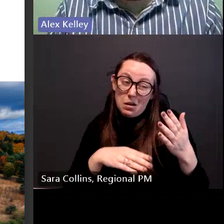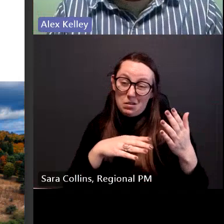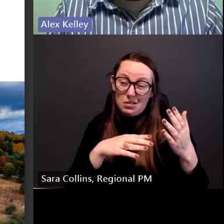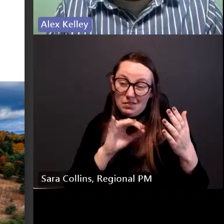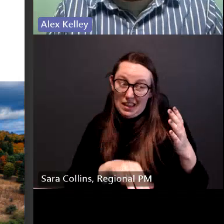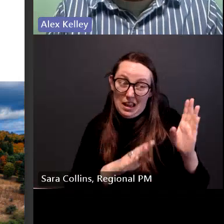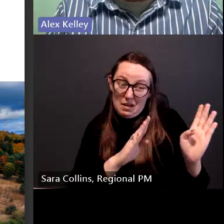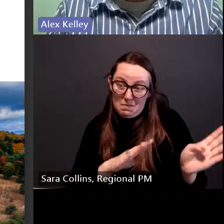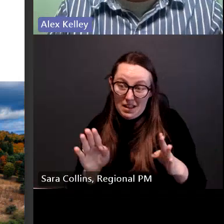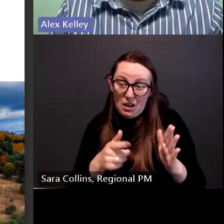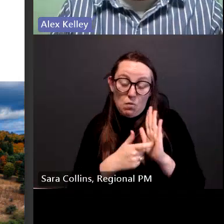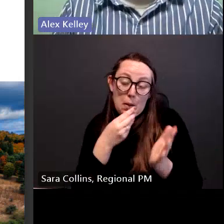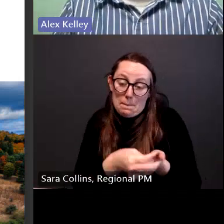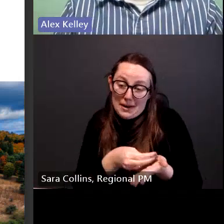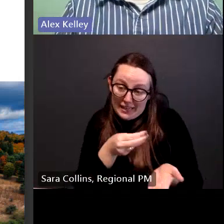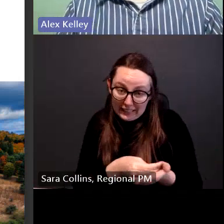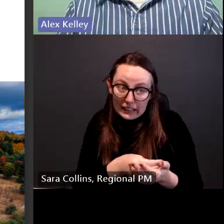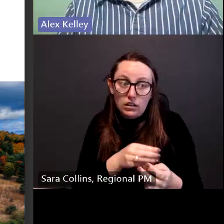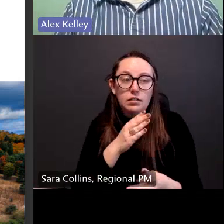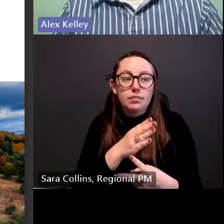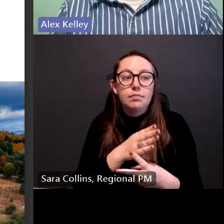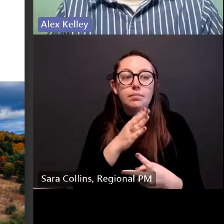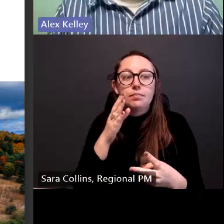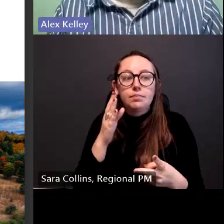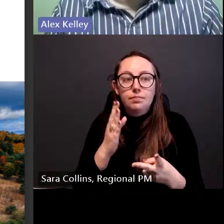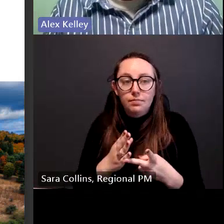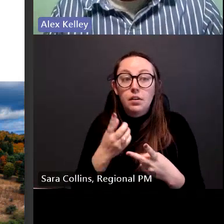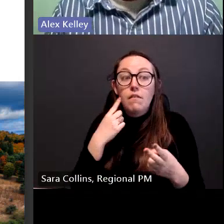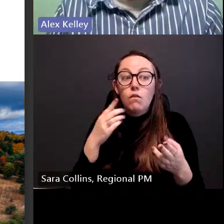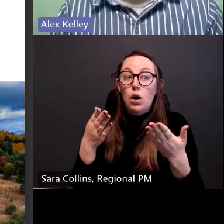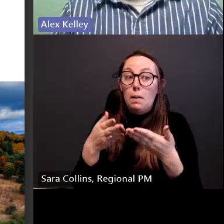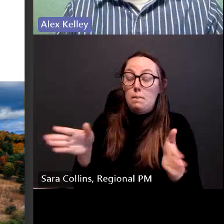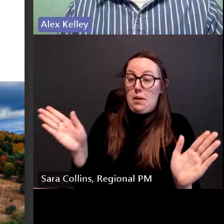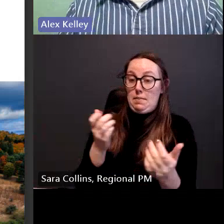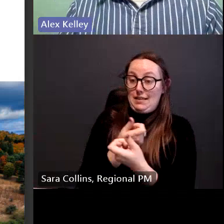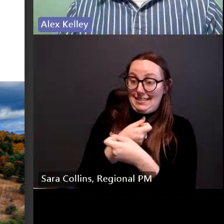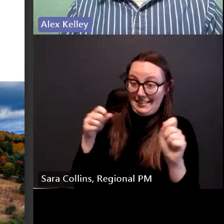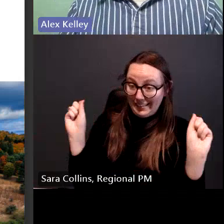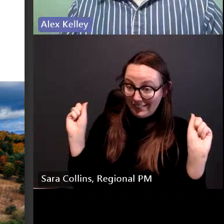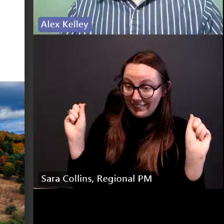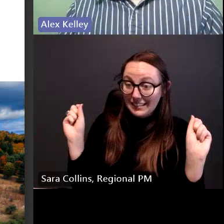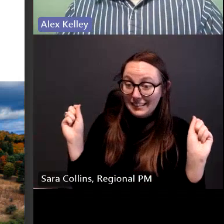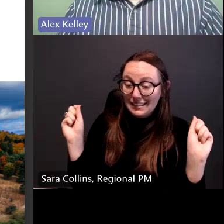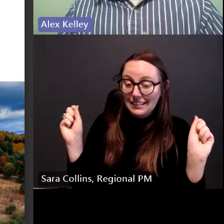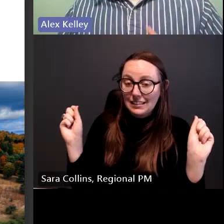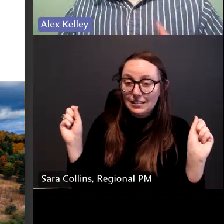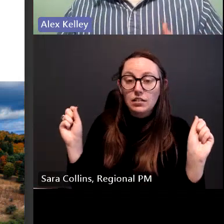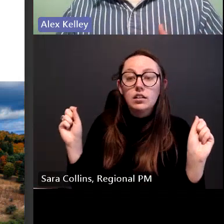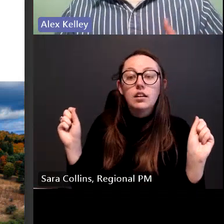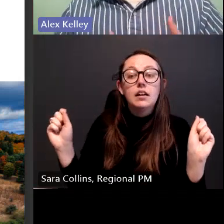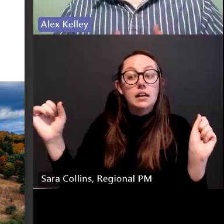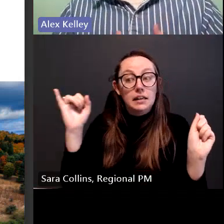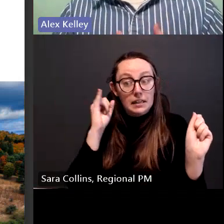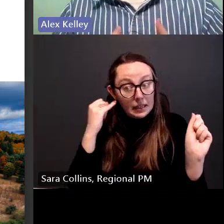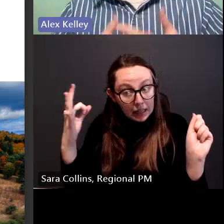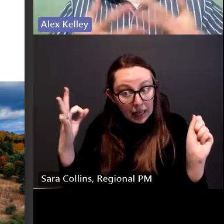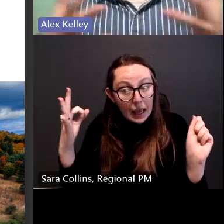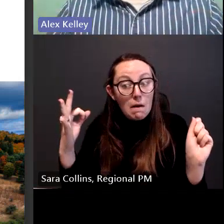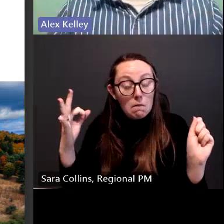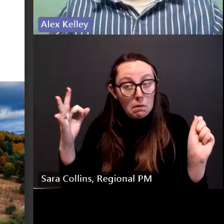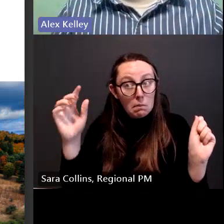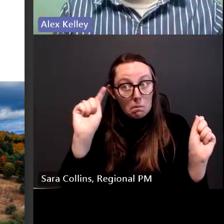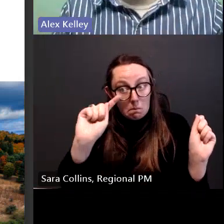public safety answering point discussion, if the stakeholders support taking